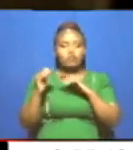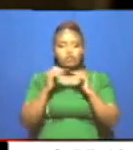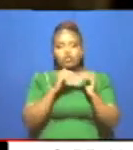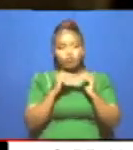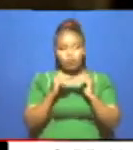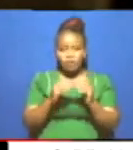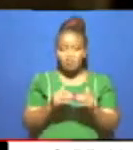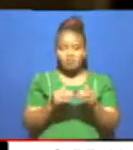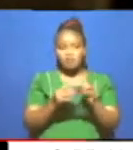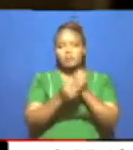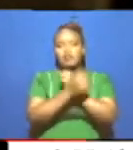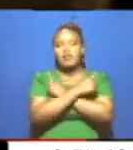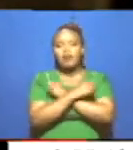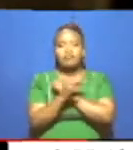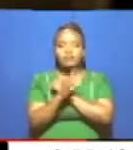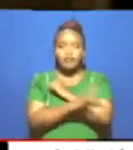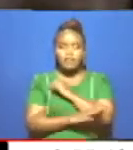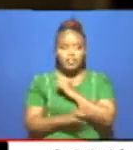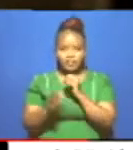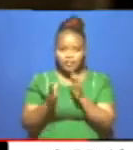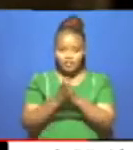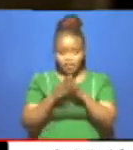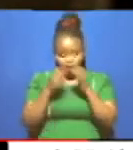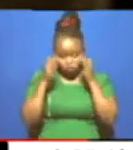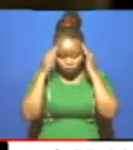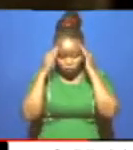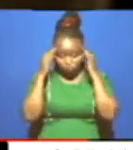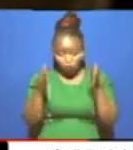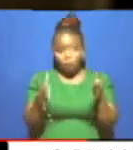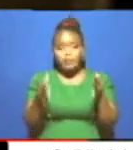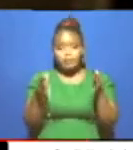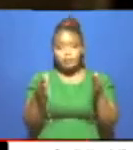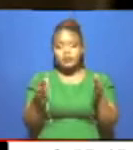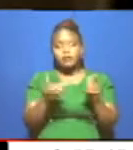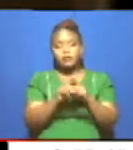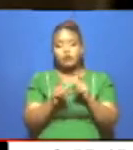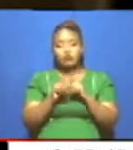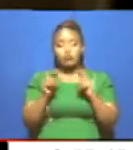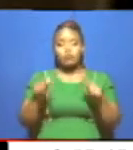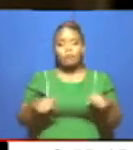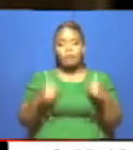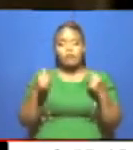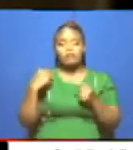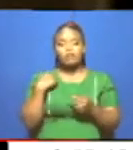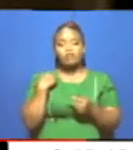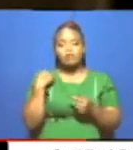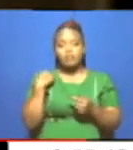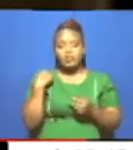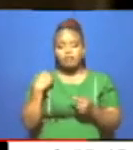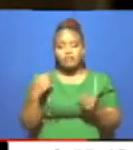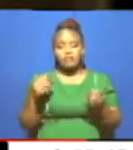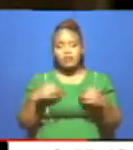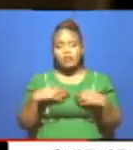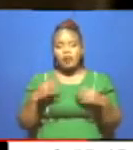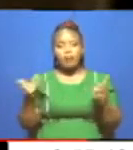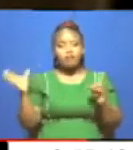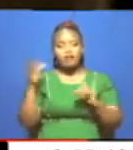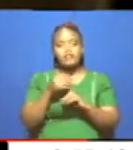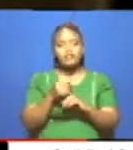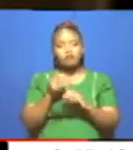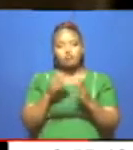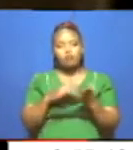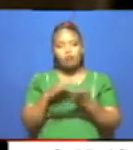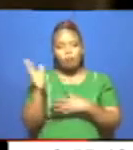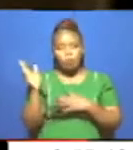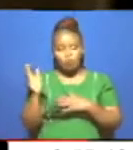of commitment. His discipline and self-sacrifice has seen him achieve personal best records during his